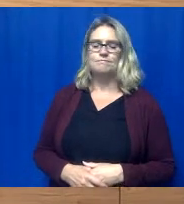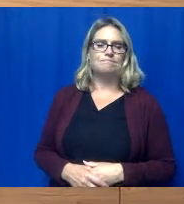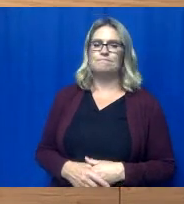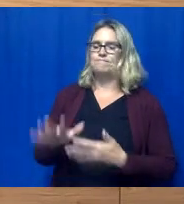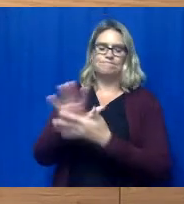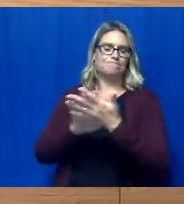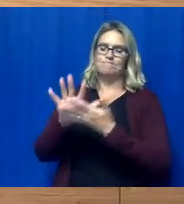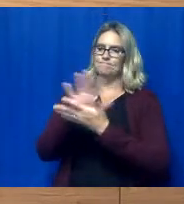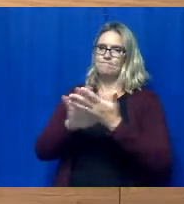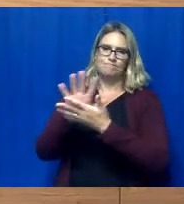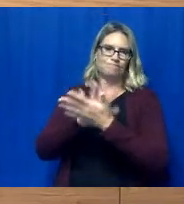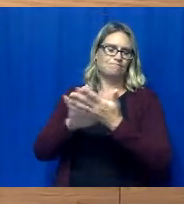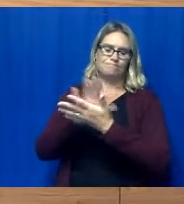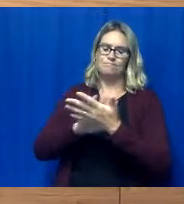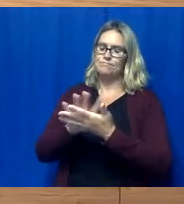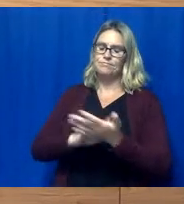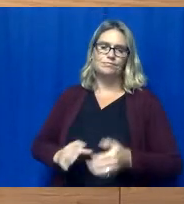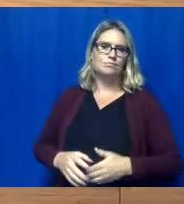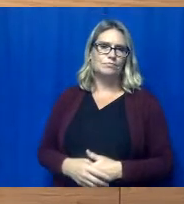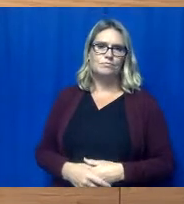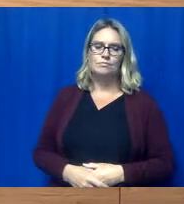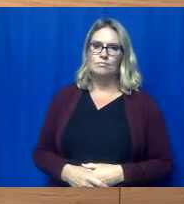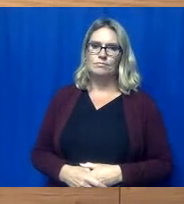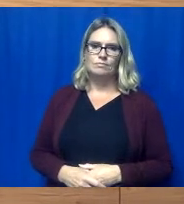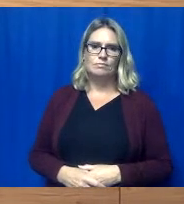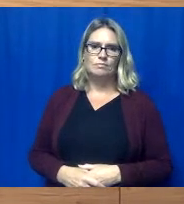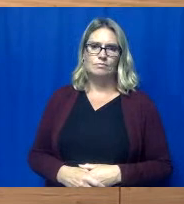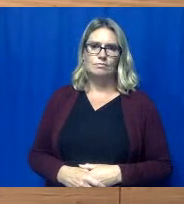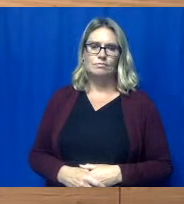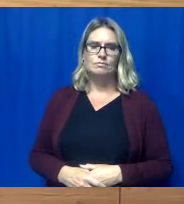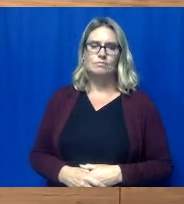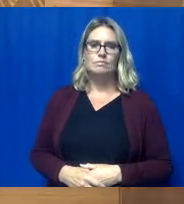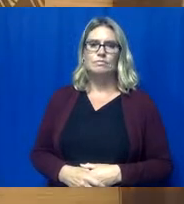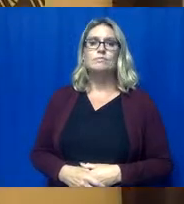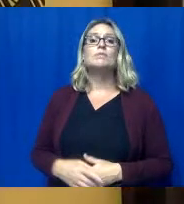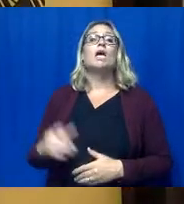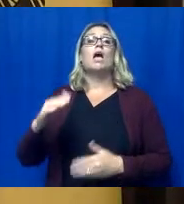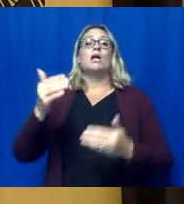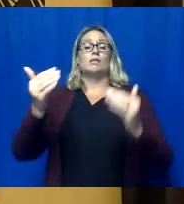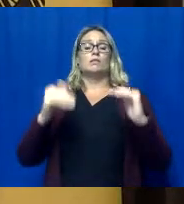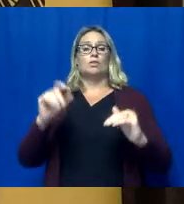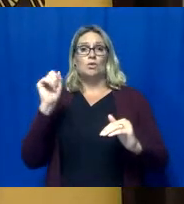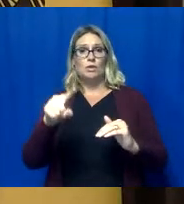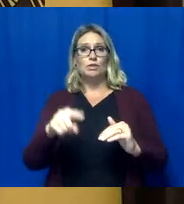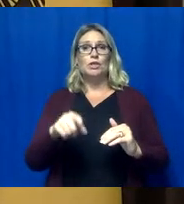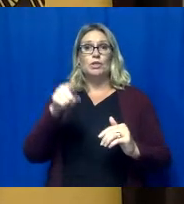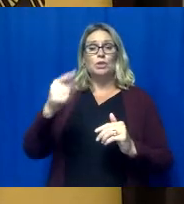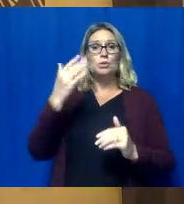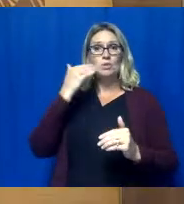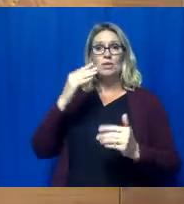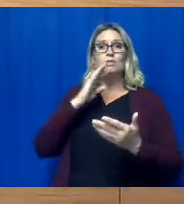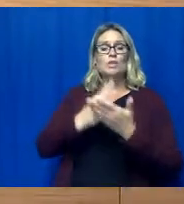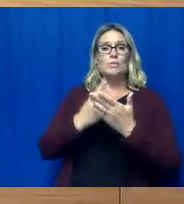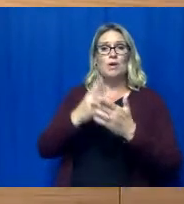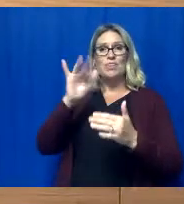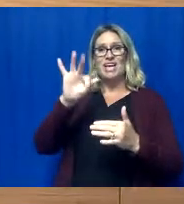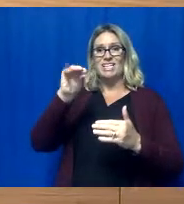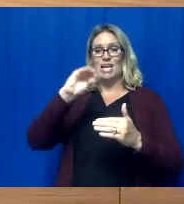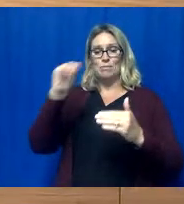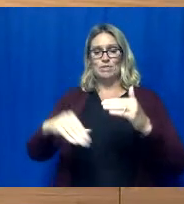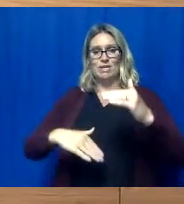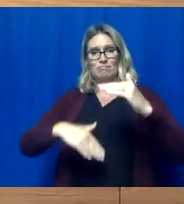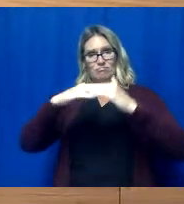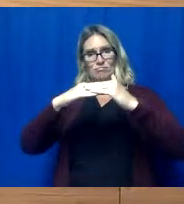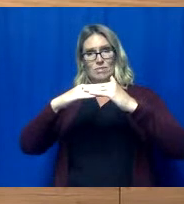that. Jacques Poitras. Premier, you talked about not being close to the 90% new goal for